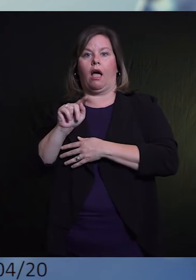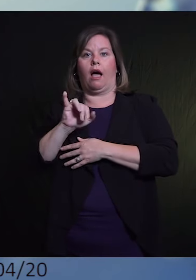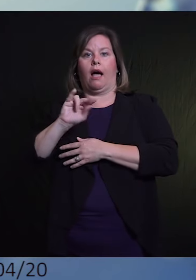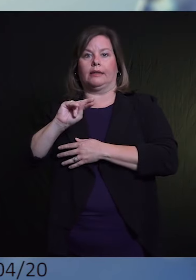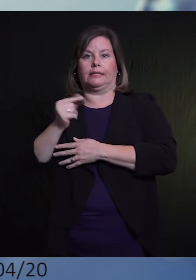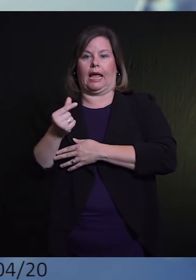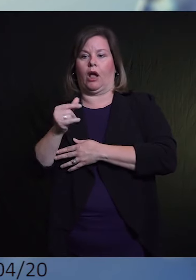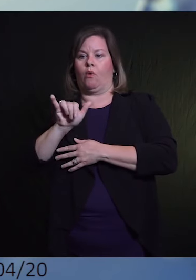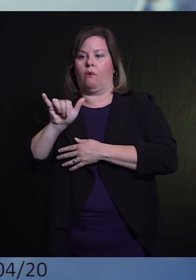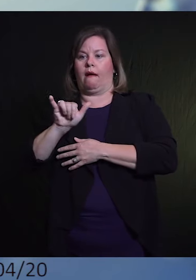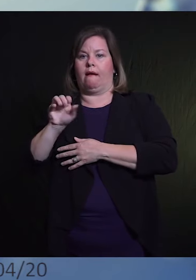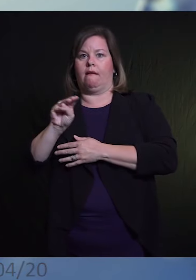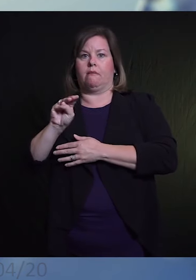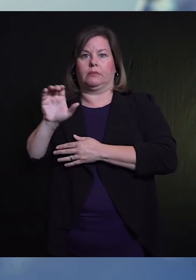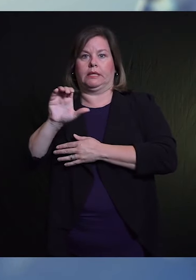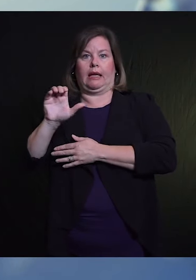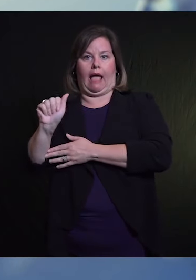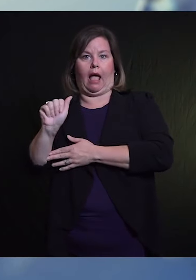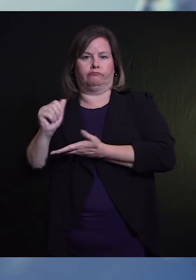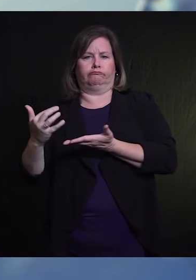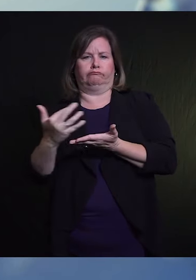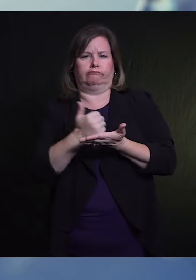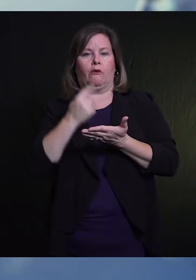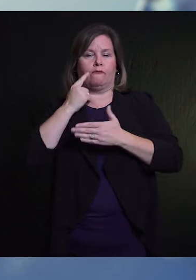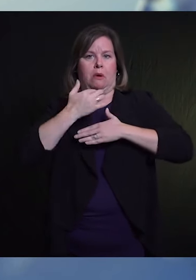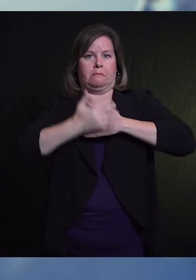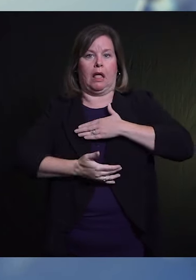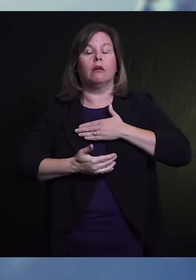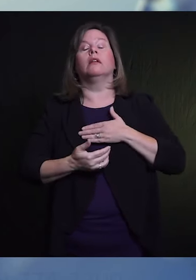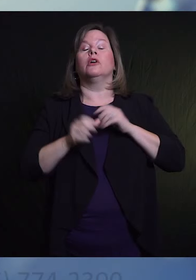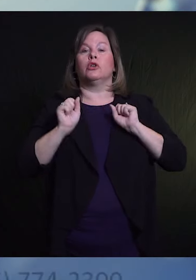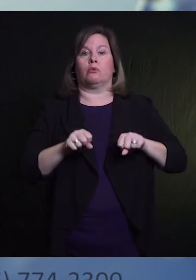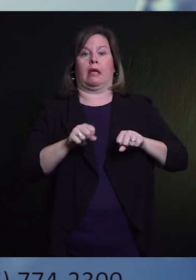in doing that, please go to their website. It's versity.org,